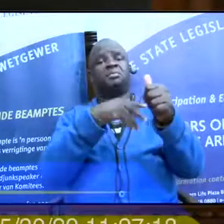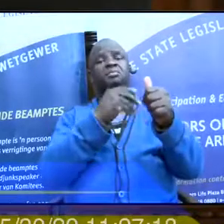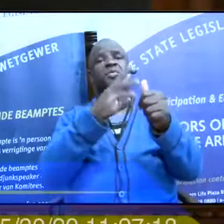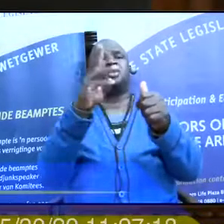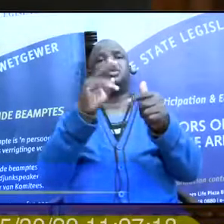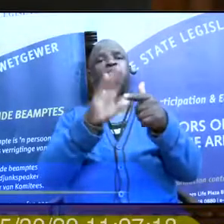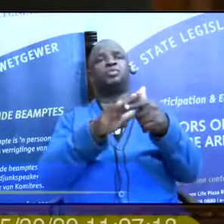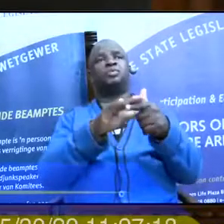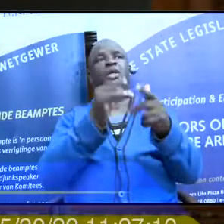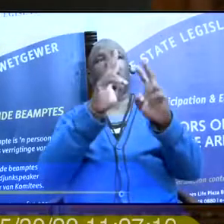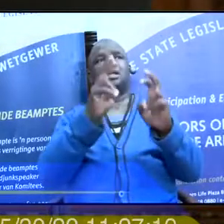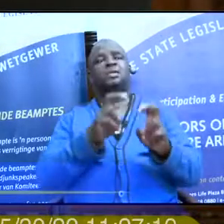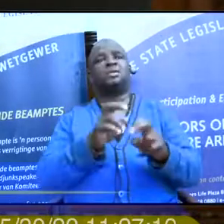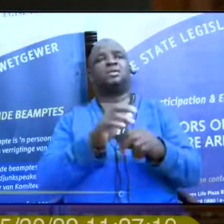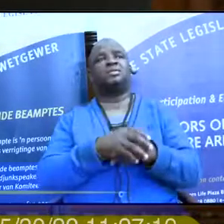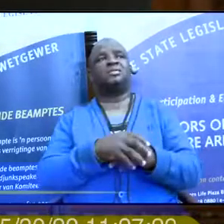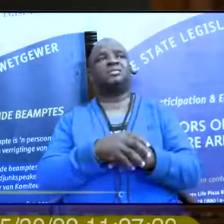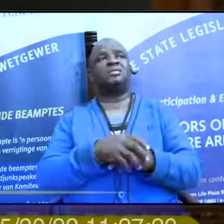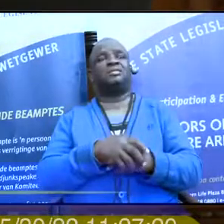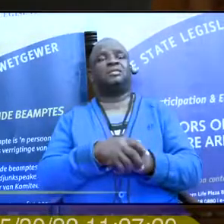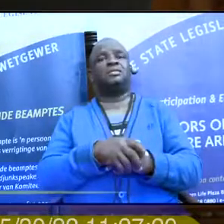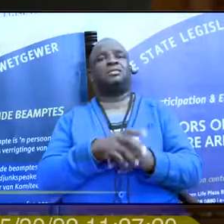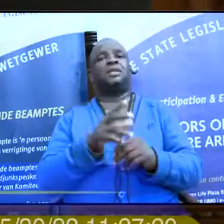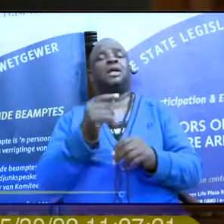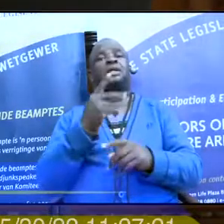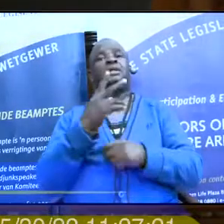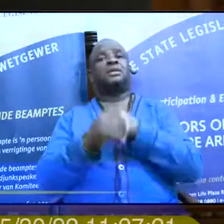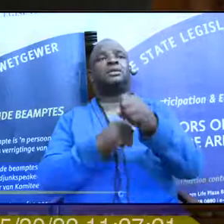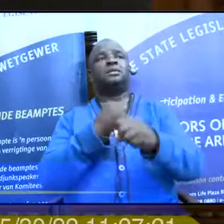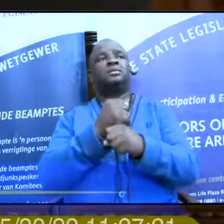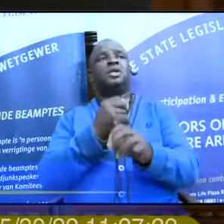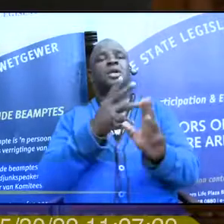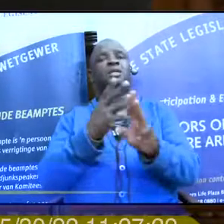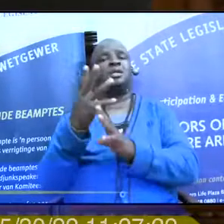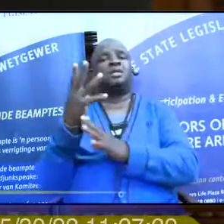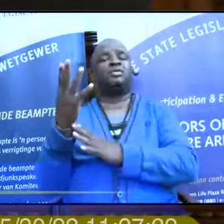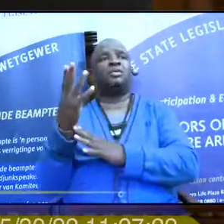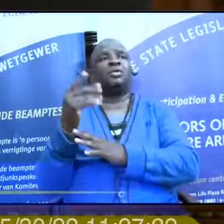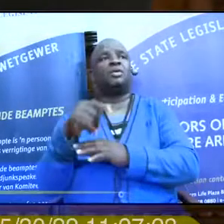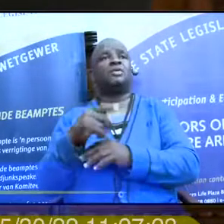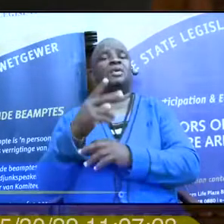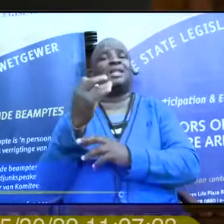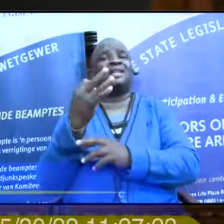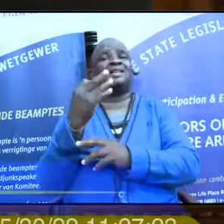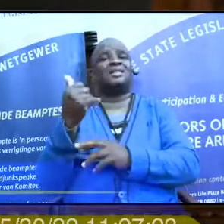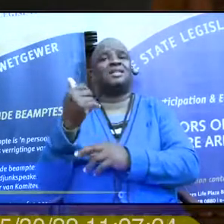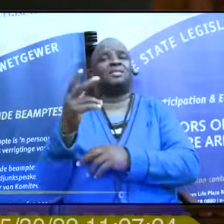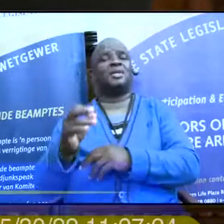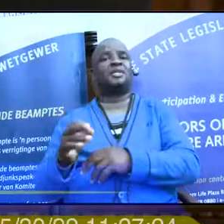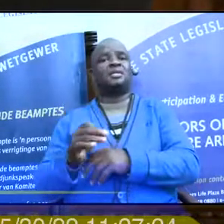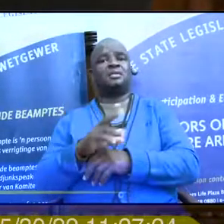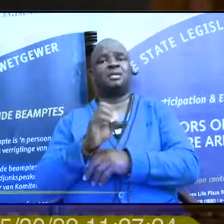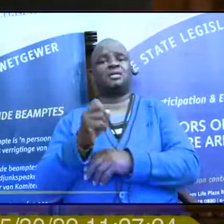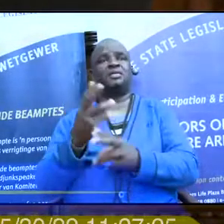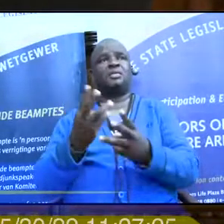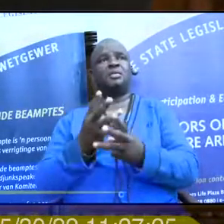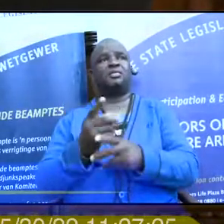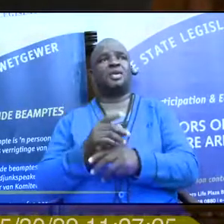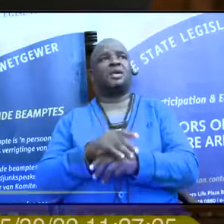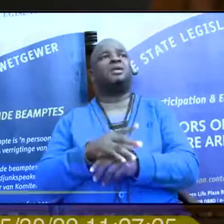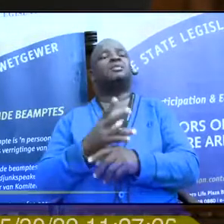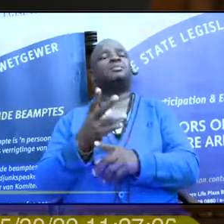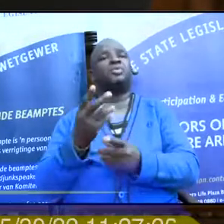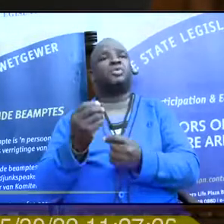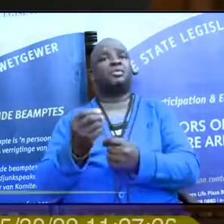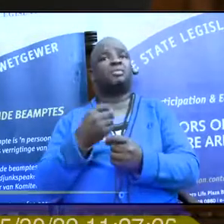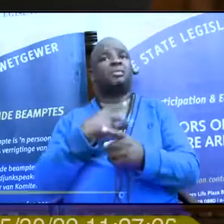is electricity in by 1994 comrades only 36 of the south african population had their